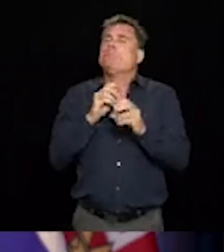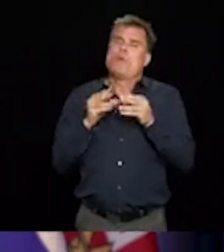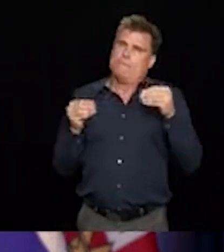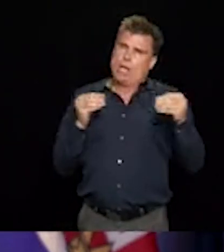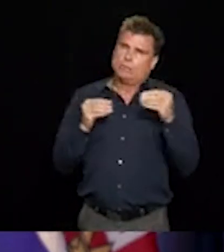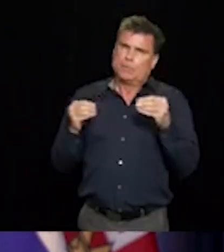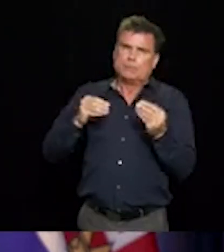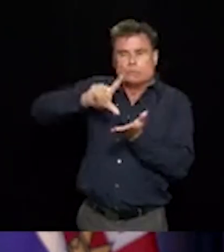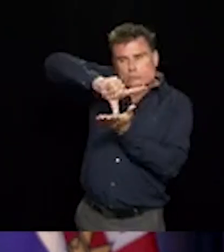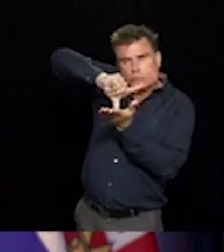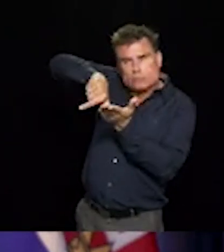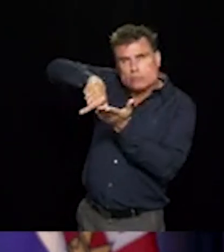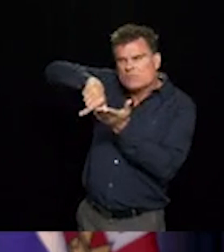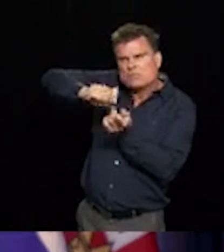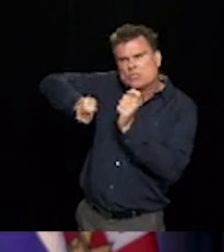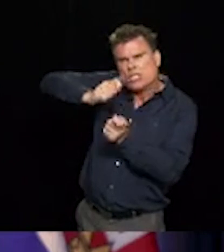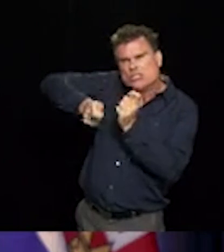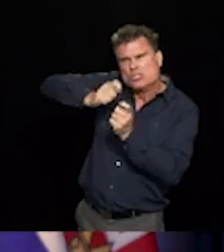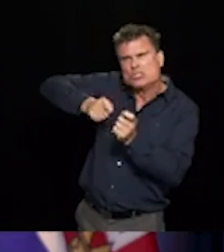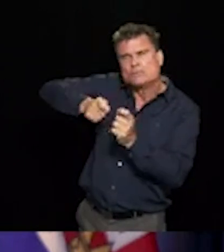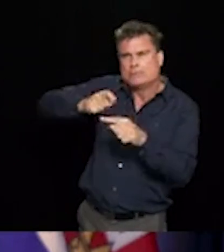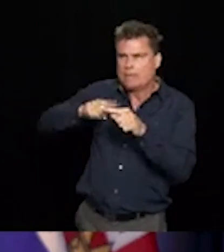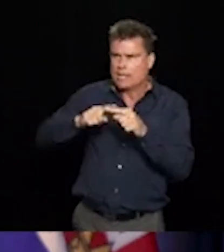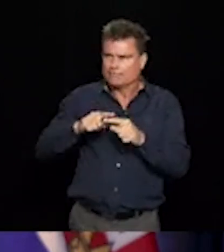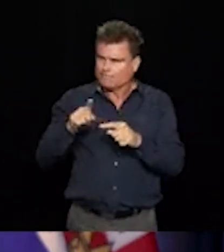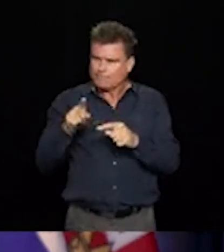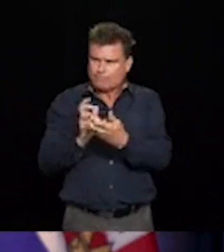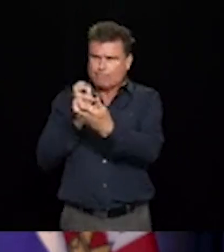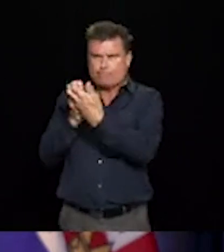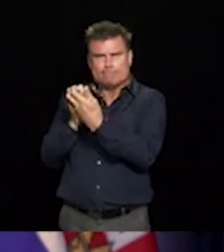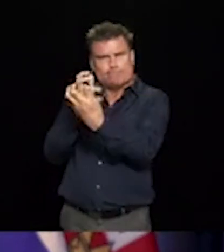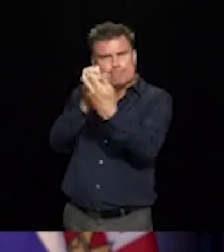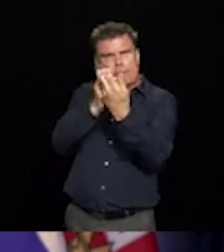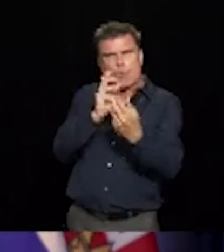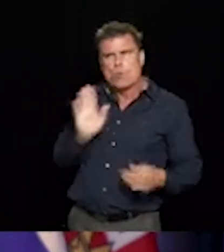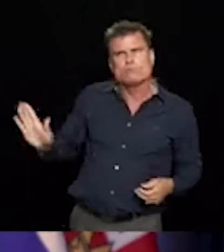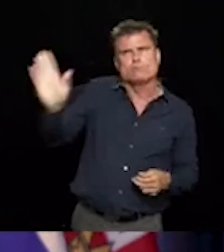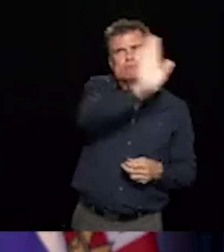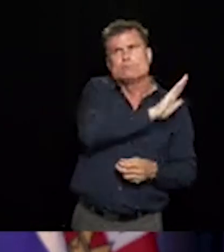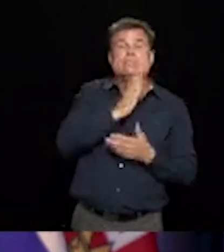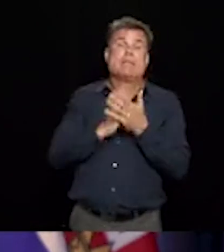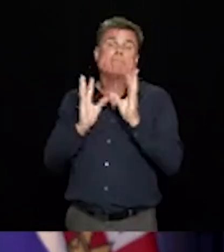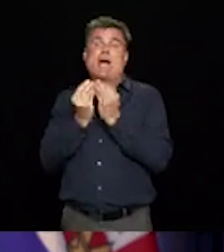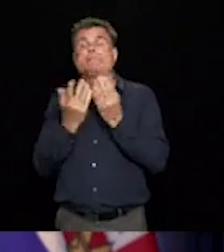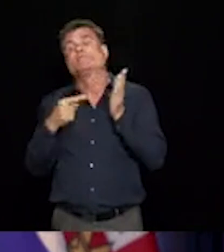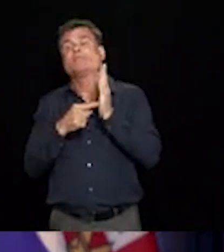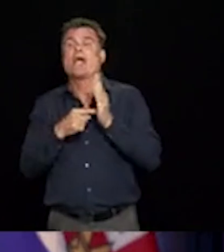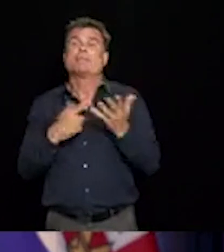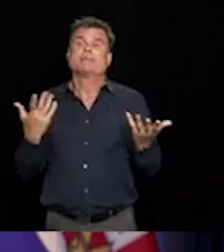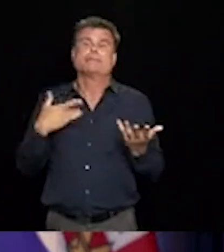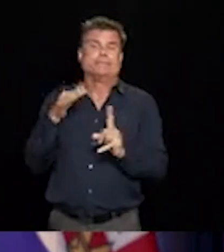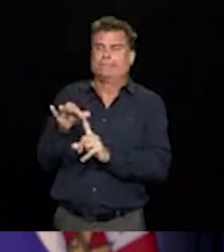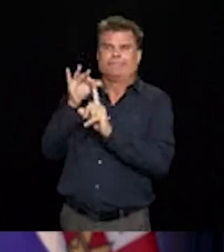allowing them to have accommodations based on their family circumstances, and that's what we expected. That's what we heard as well in the conversation we